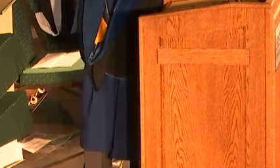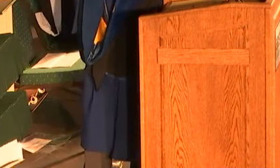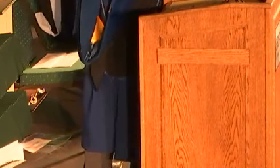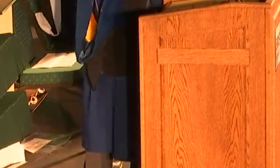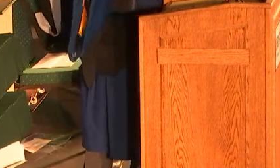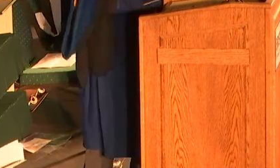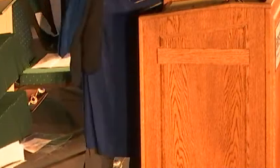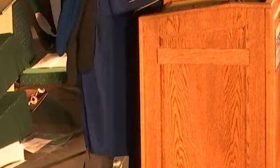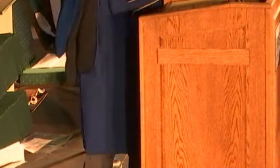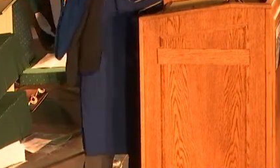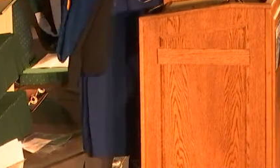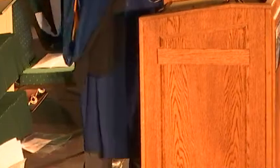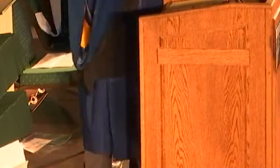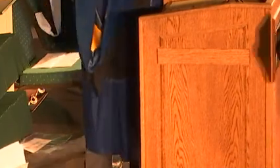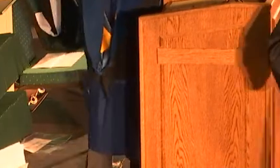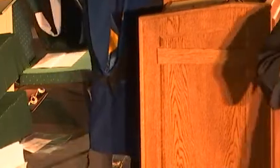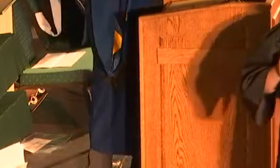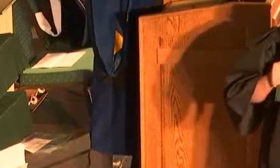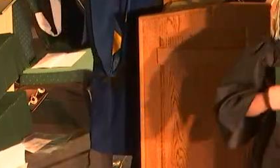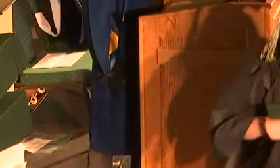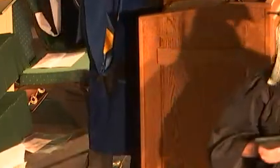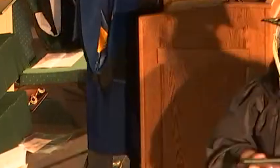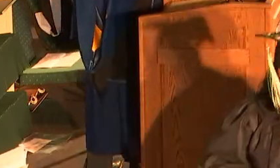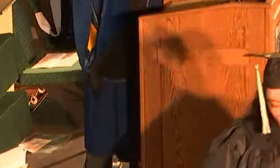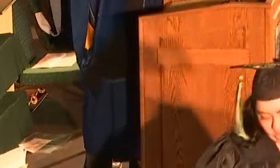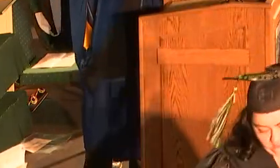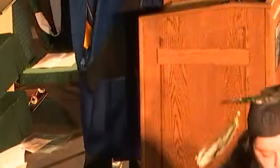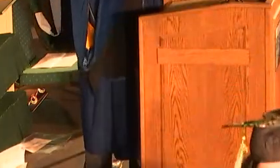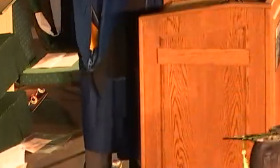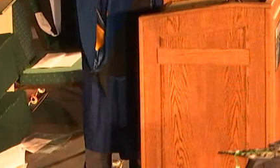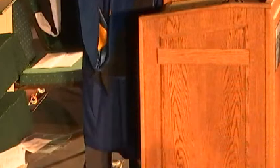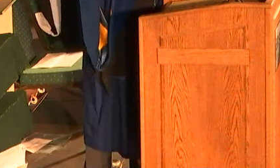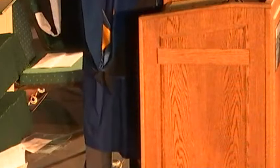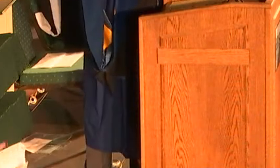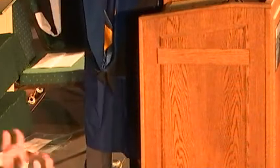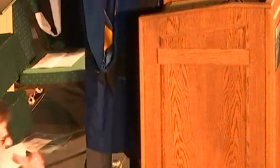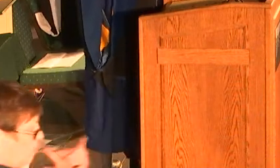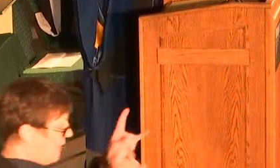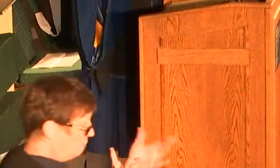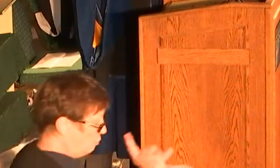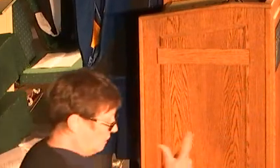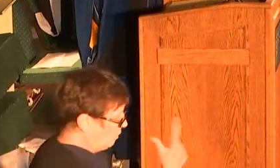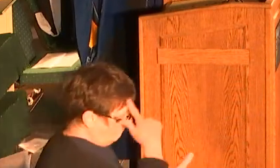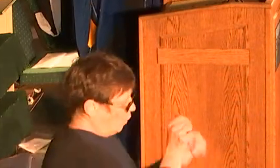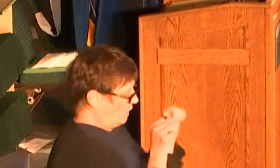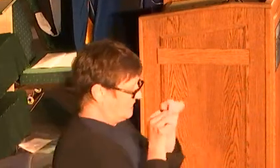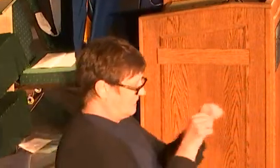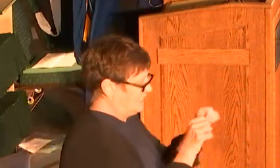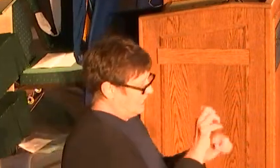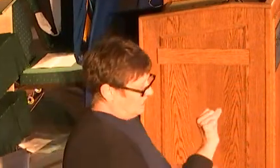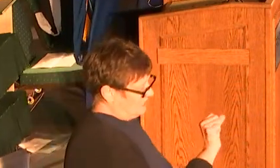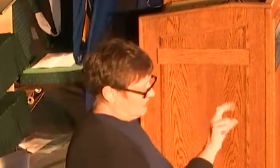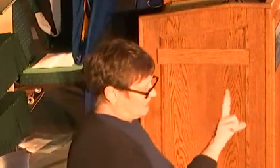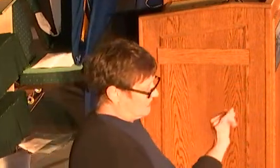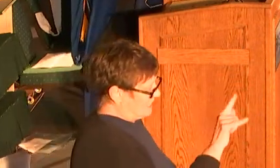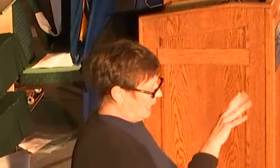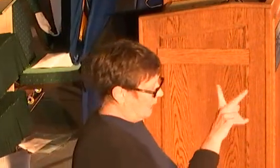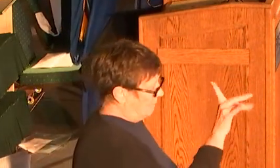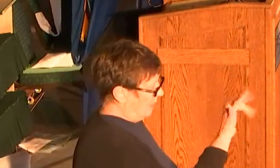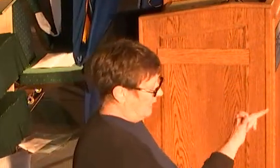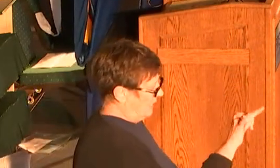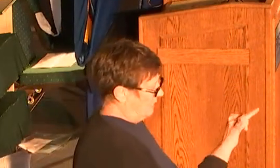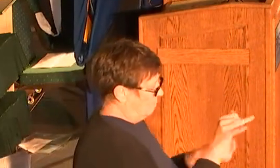Now announcing the candidates for graduation for Sustainability Studies Certificate, Marilyn Maxwell.